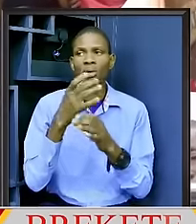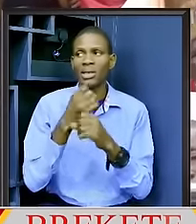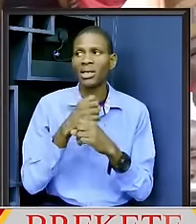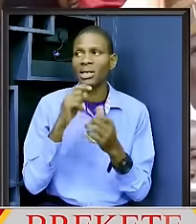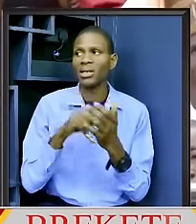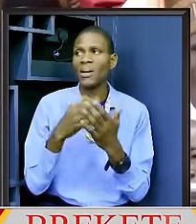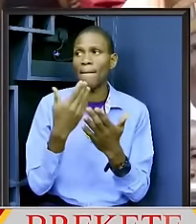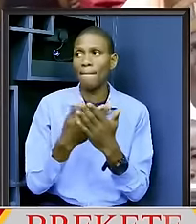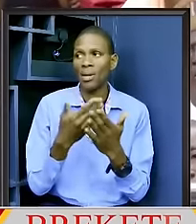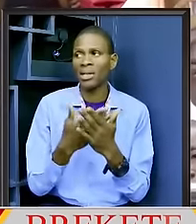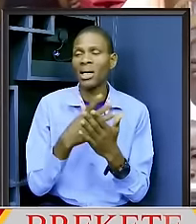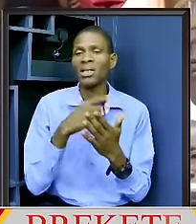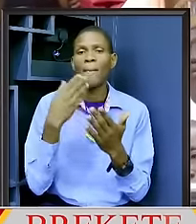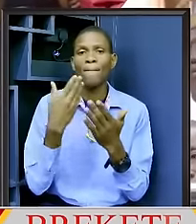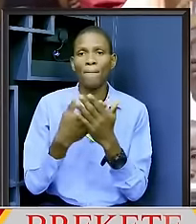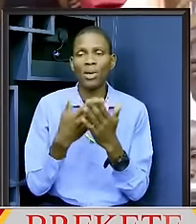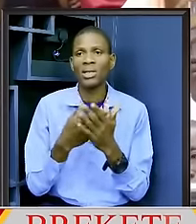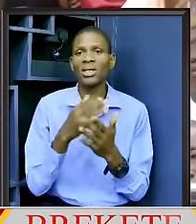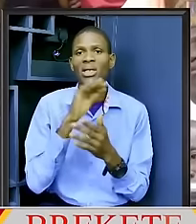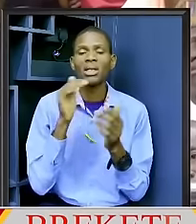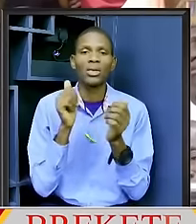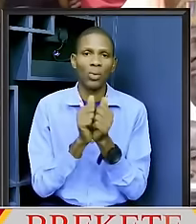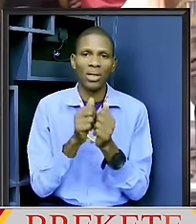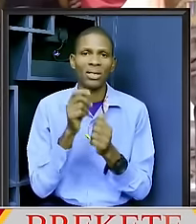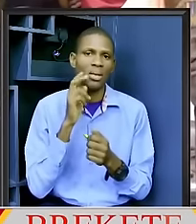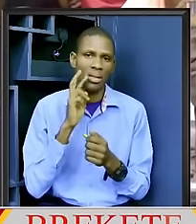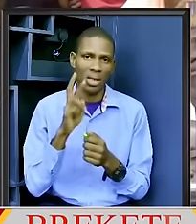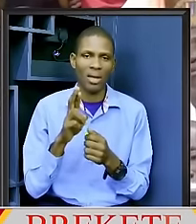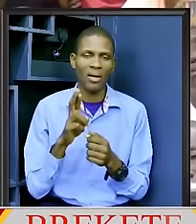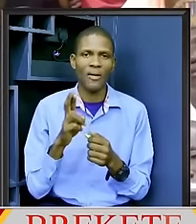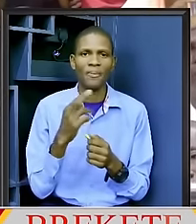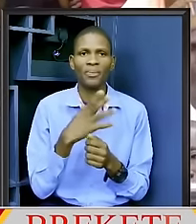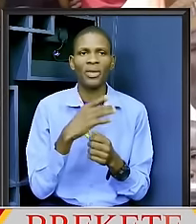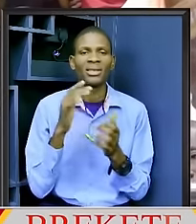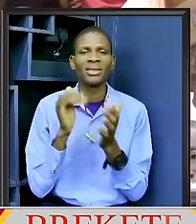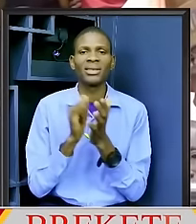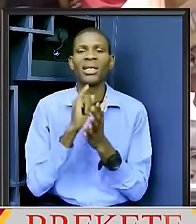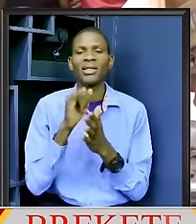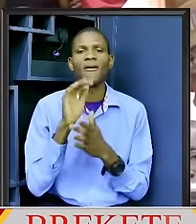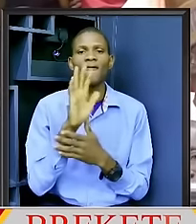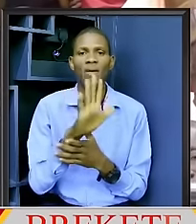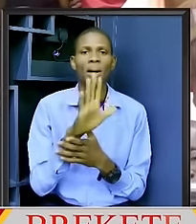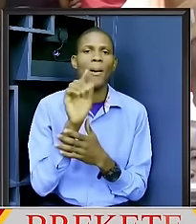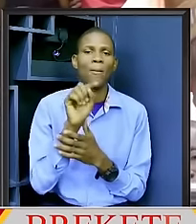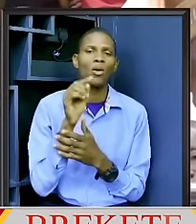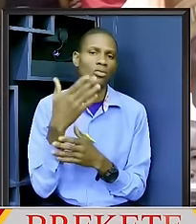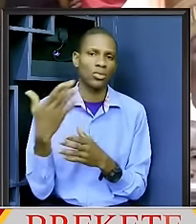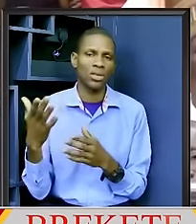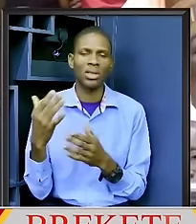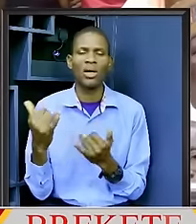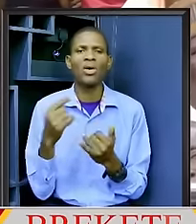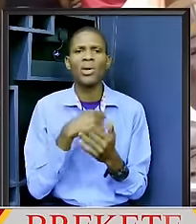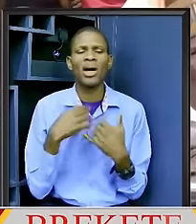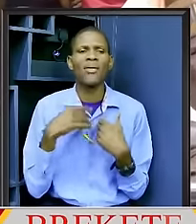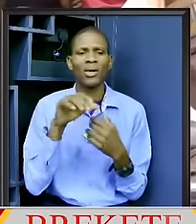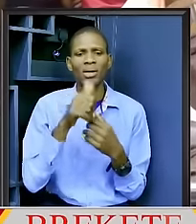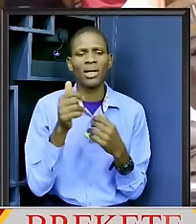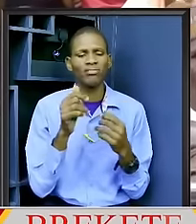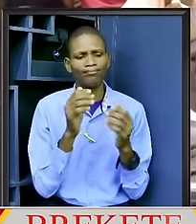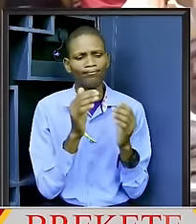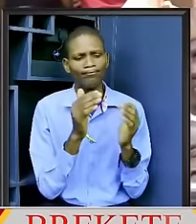this money and the money is with her. So that is the 5 point something. Now we have another category